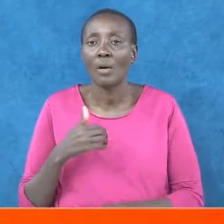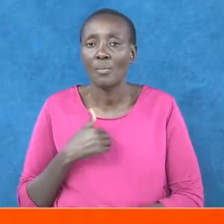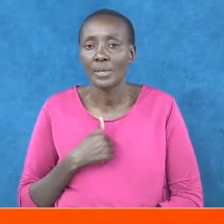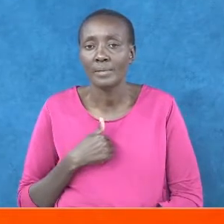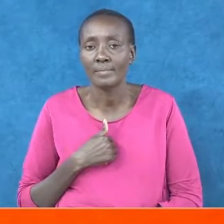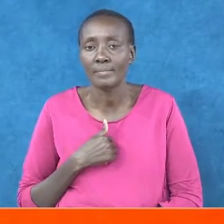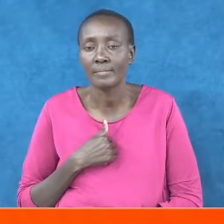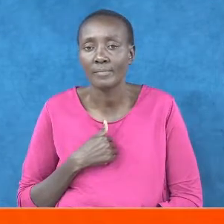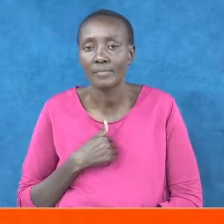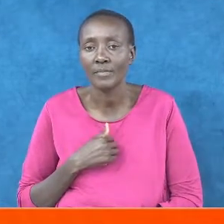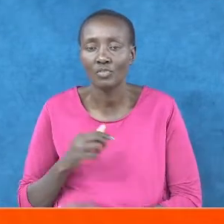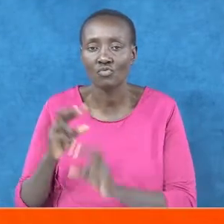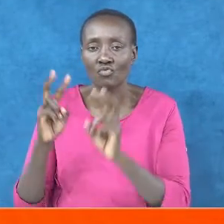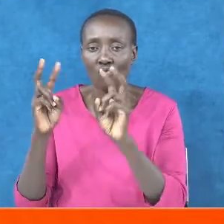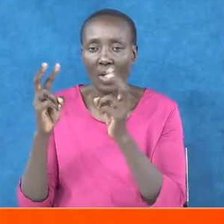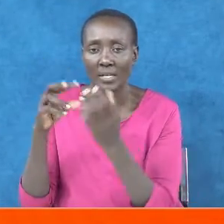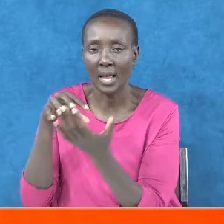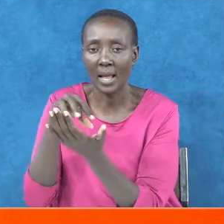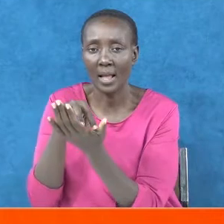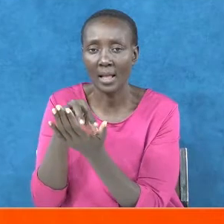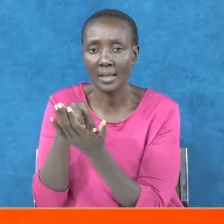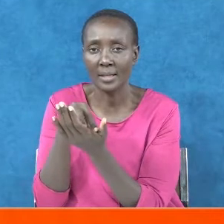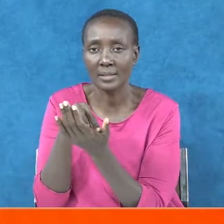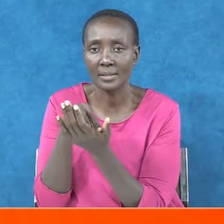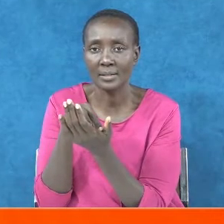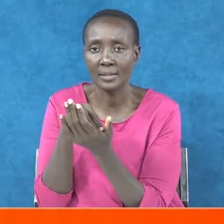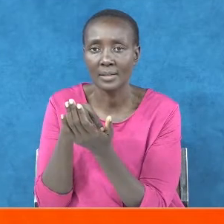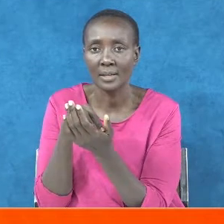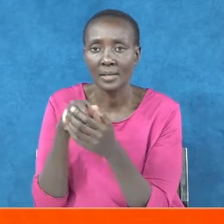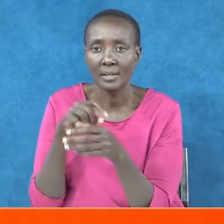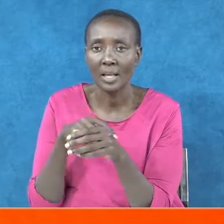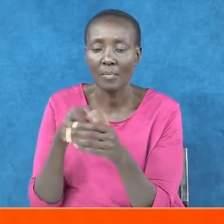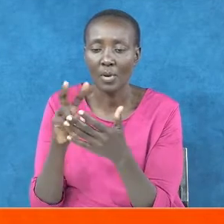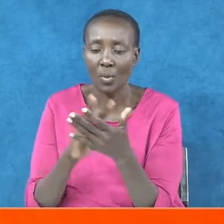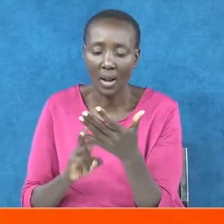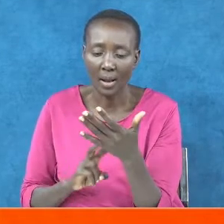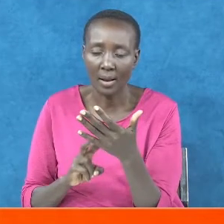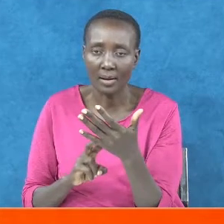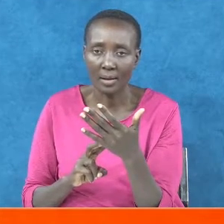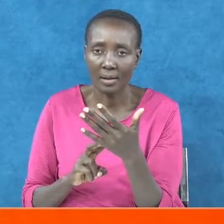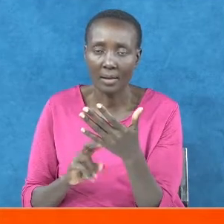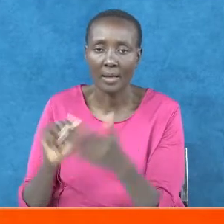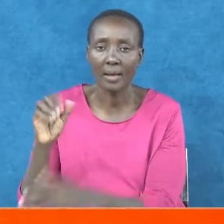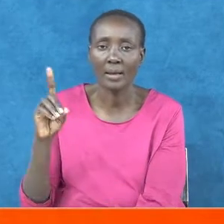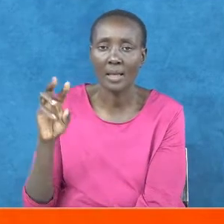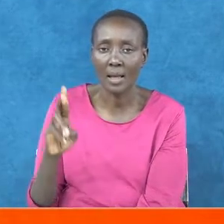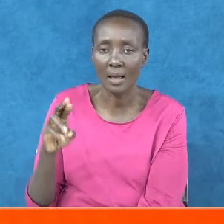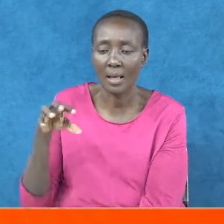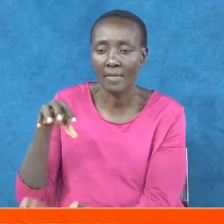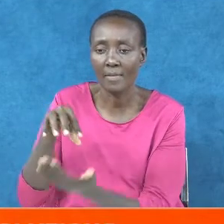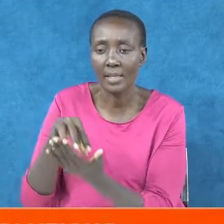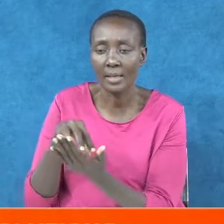to quote a case as I was looking at the ADR, and it's a case